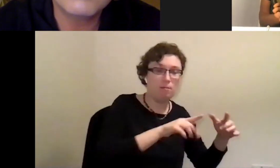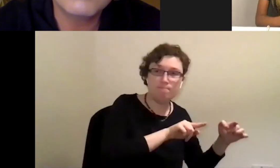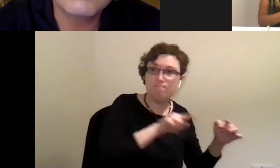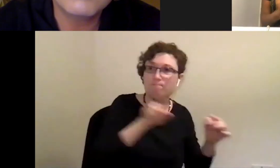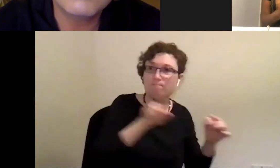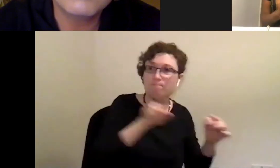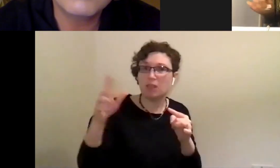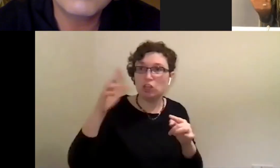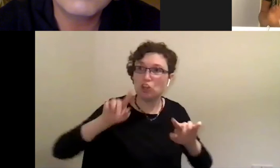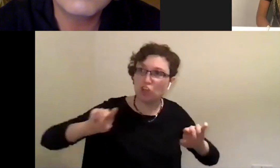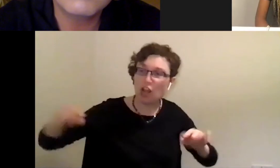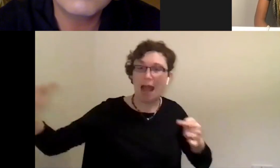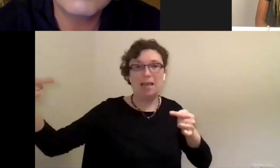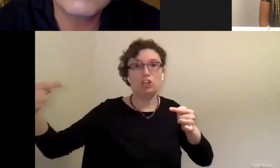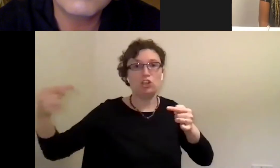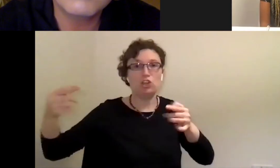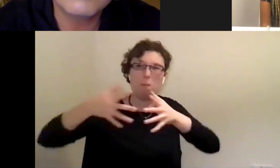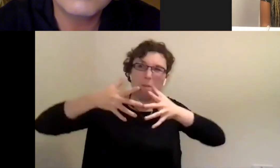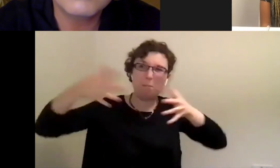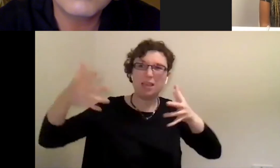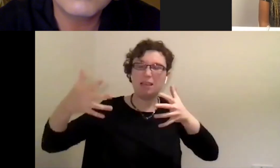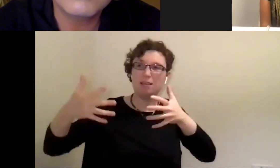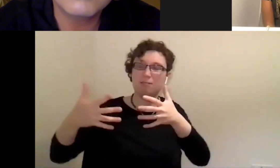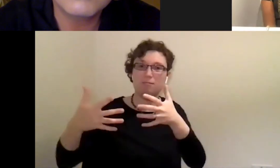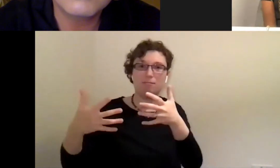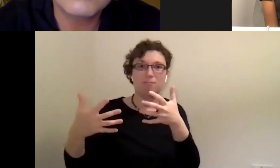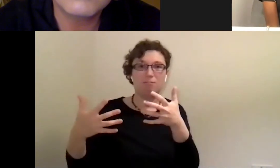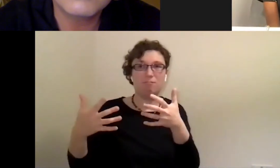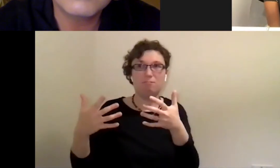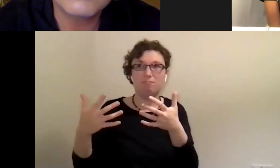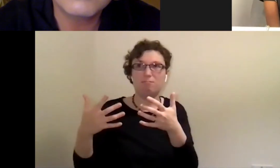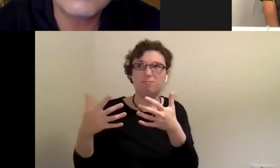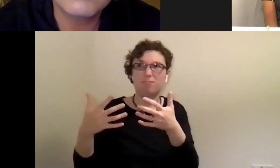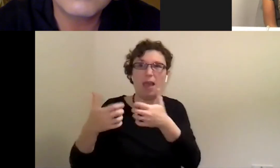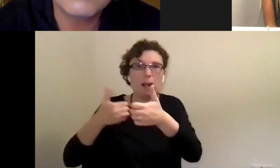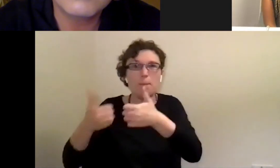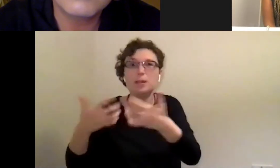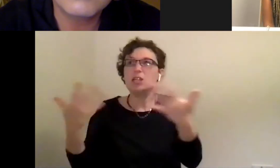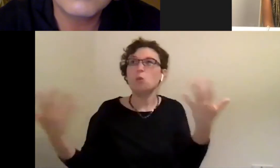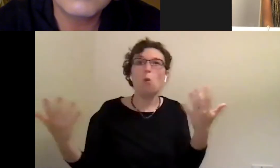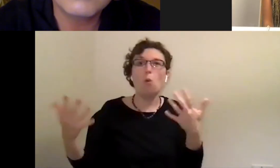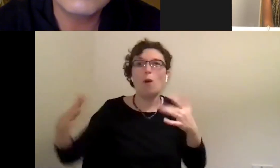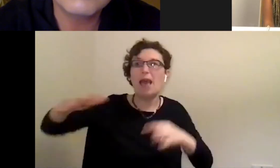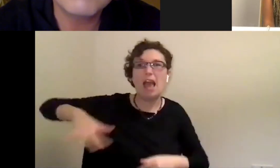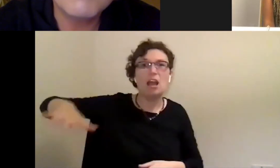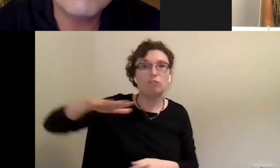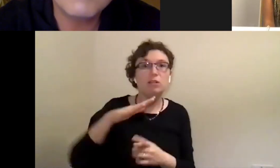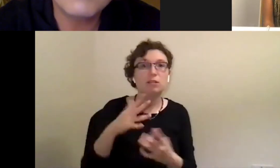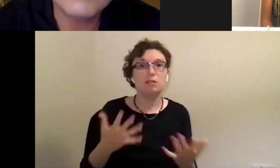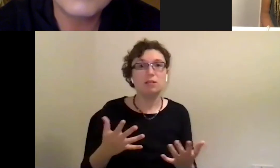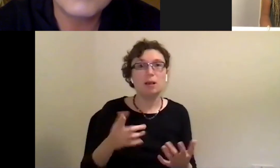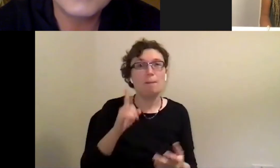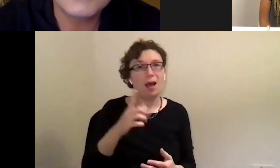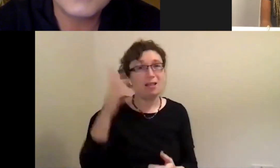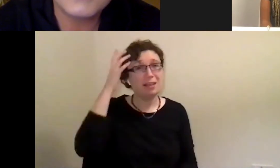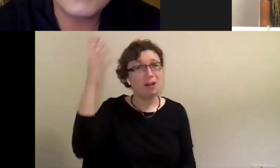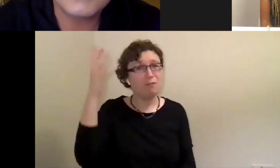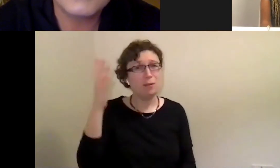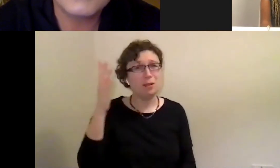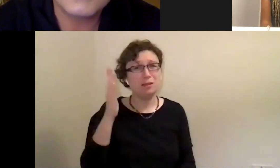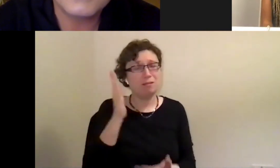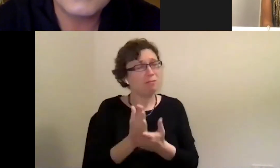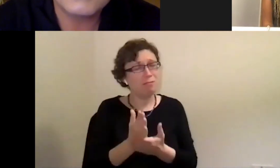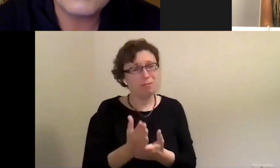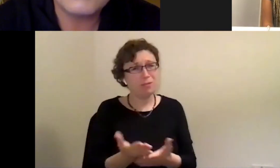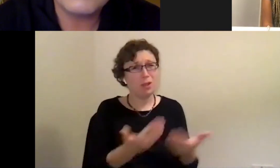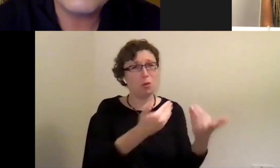doing protests in our area. But I really think the government, for example, that's a huge figure that